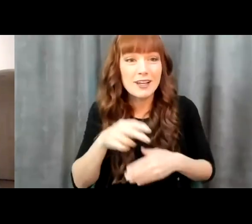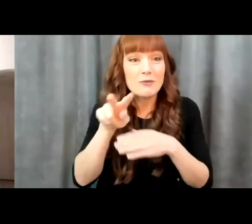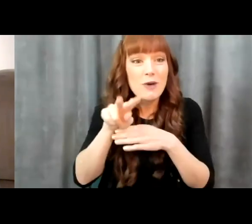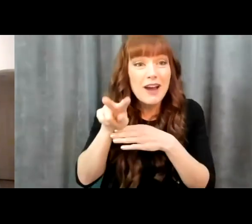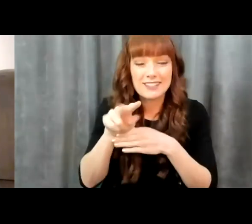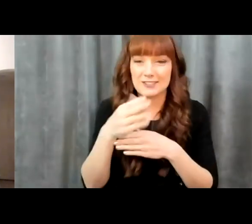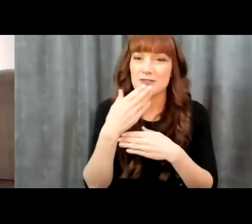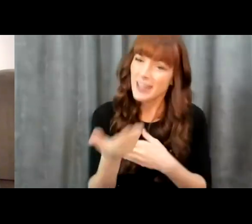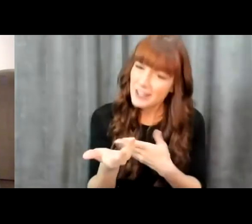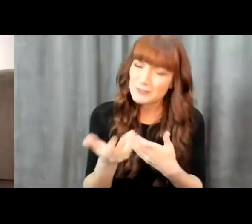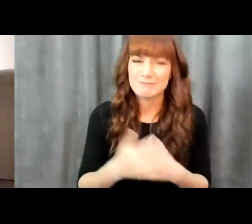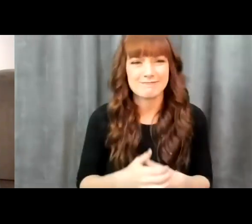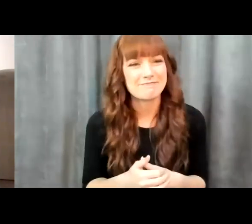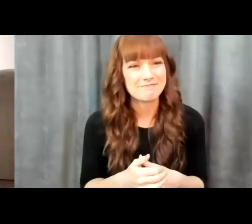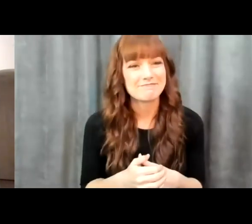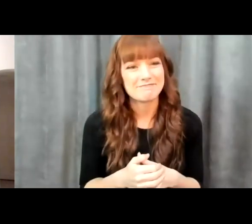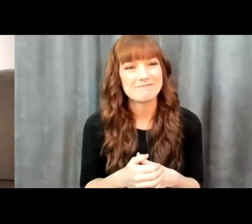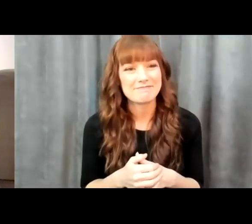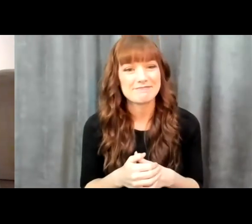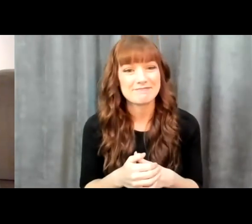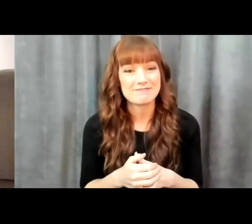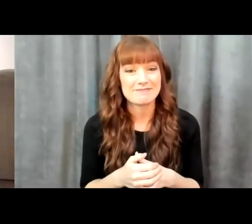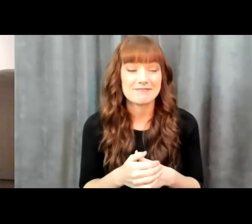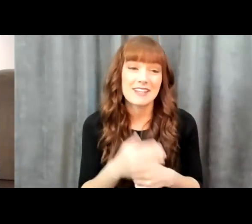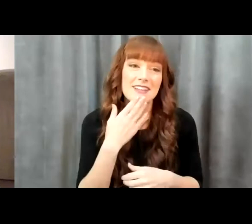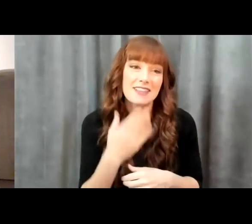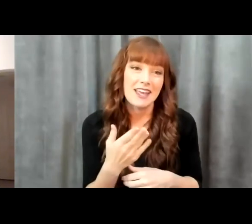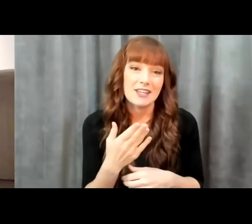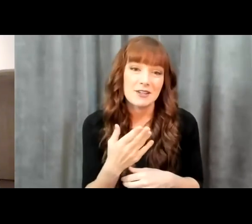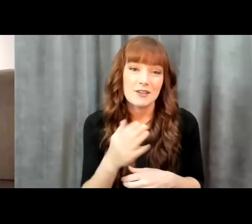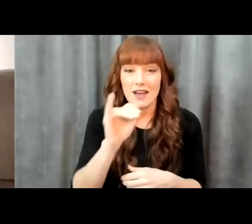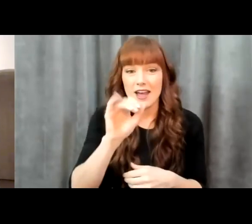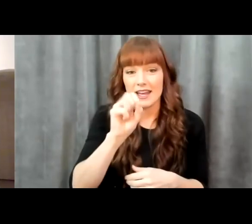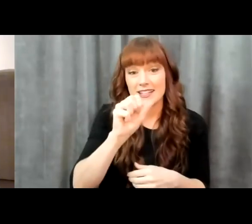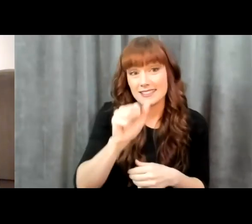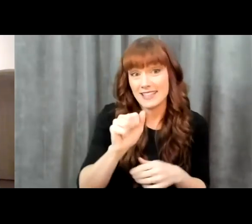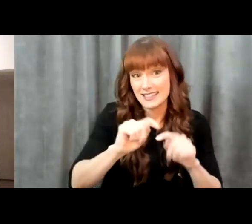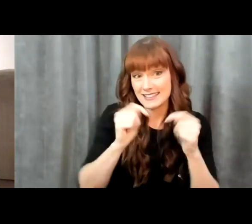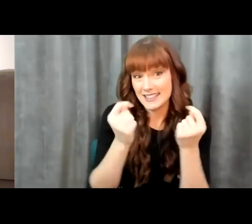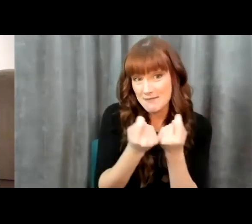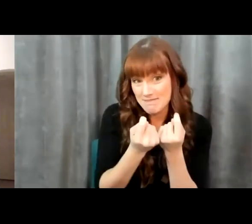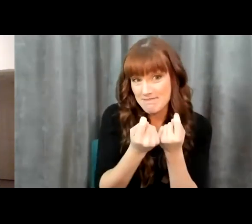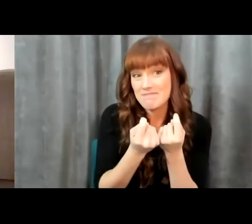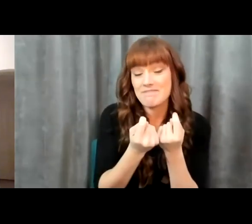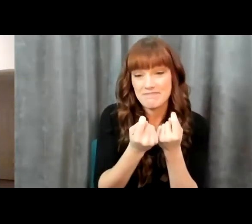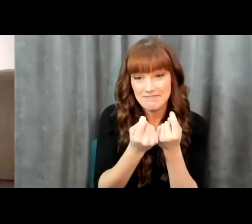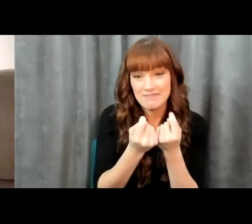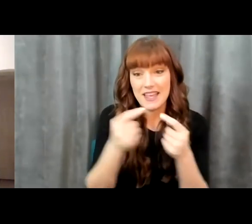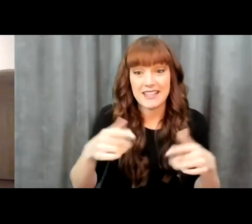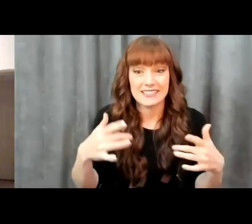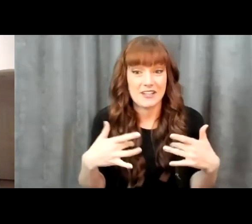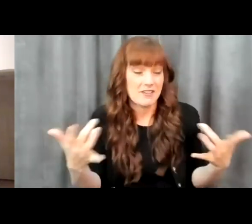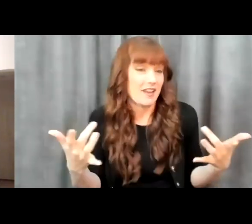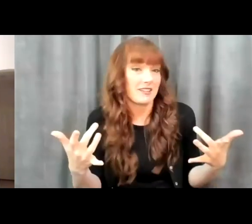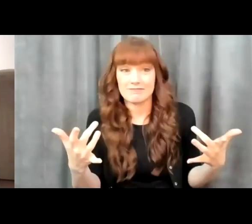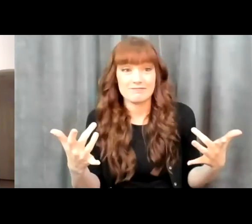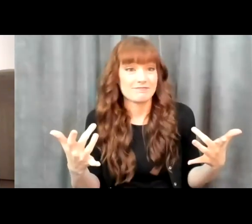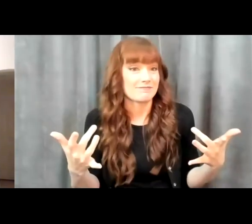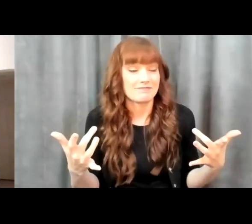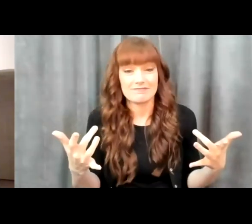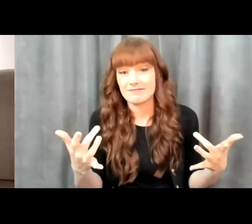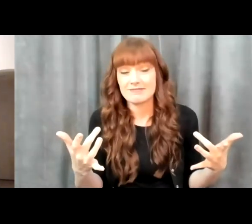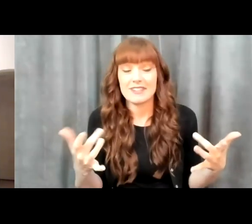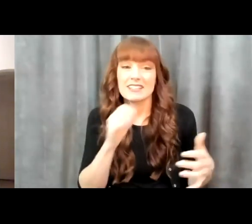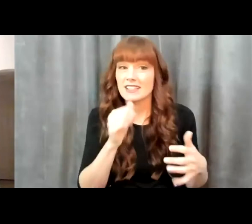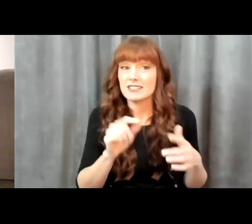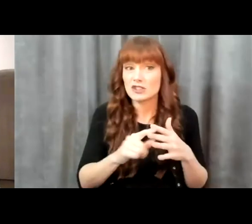for doing that. And of course, a thank you to the ISA team. This event does not start this